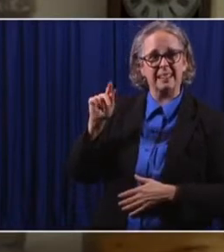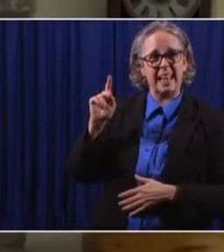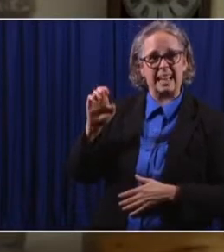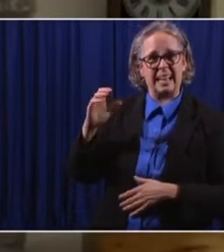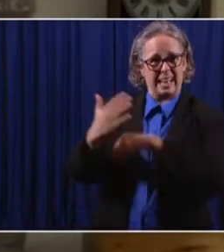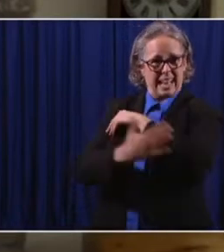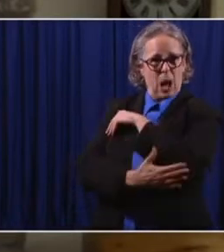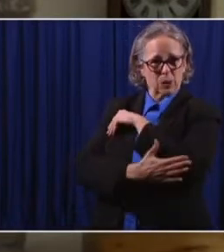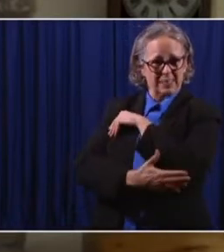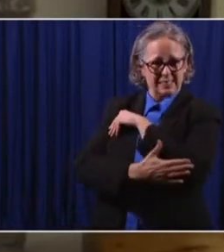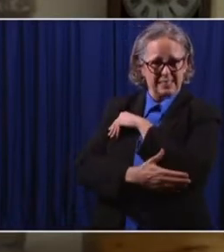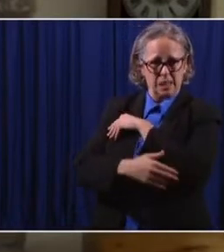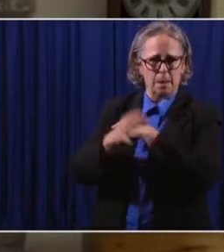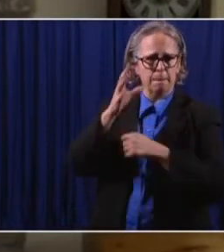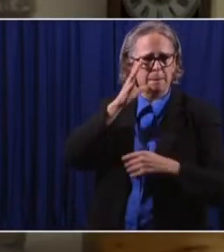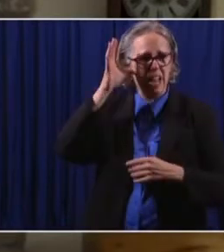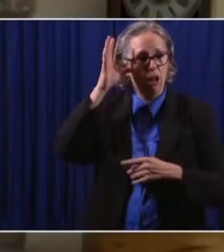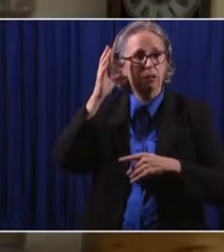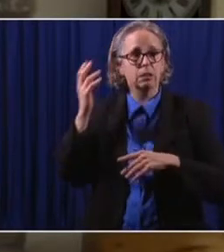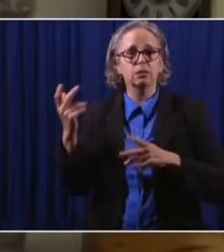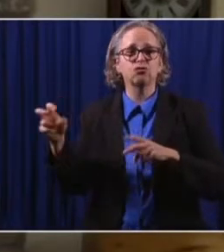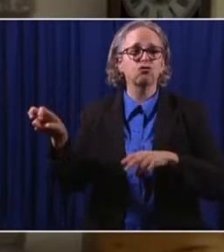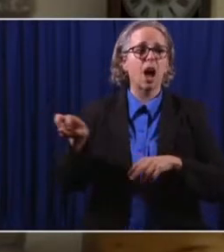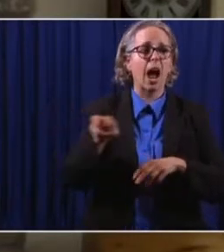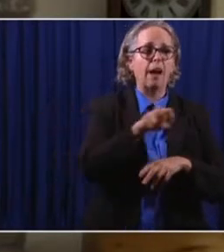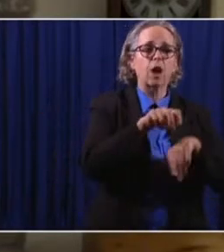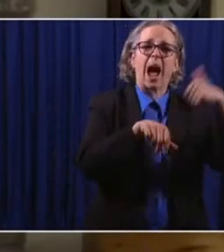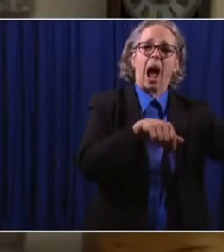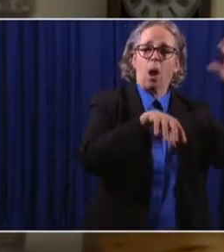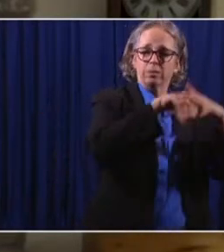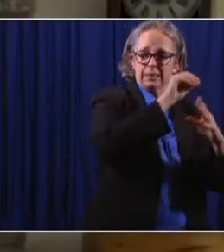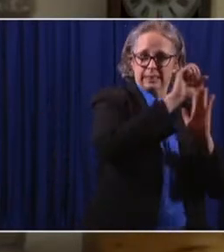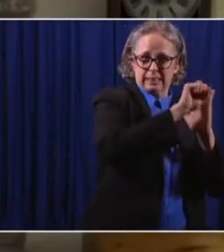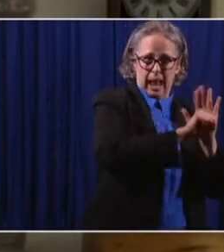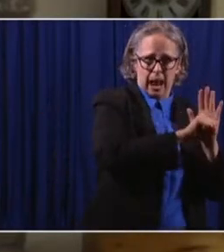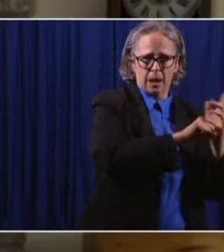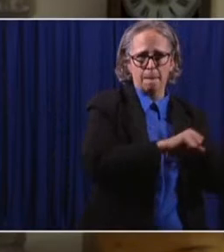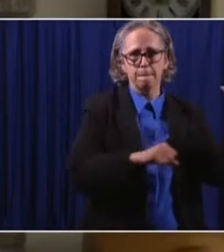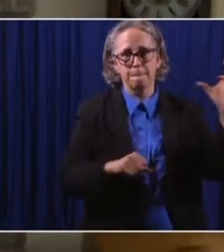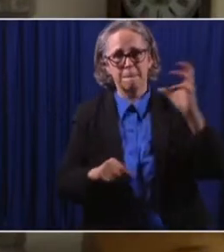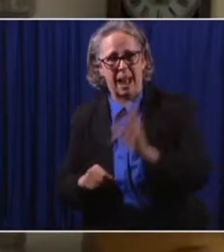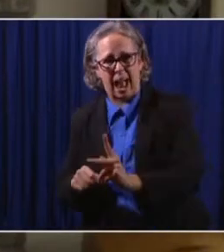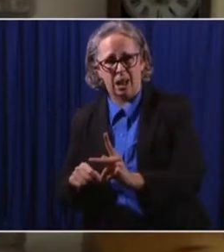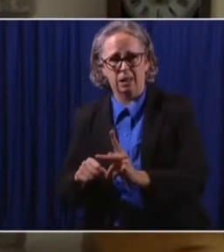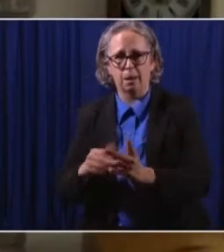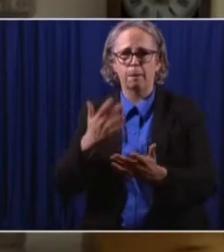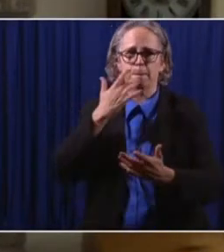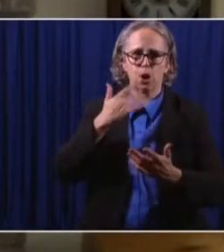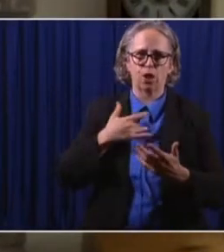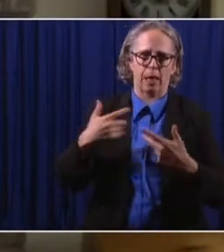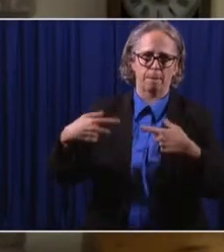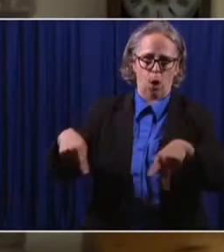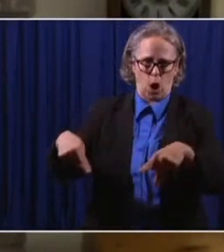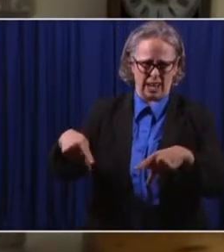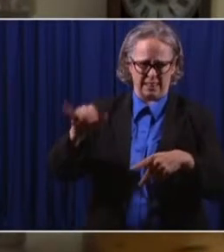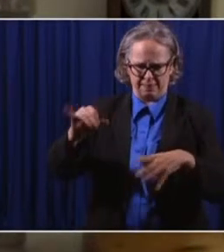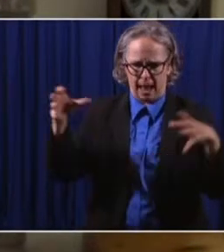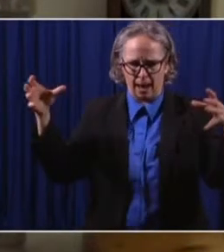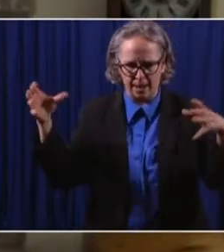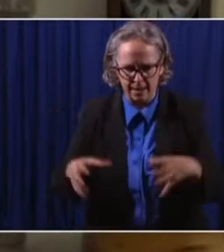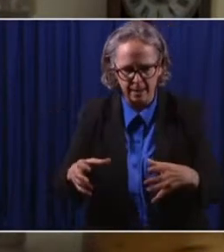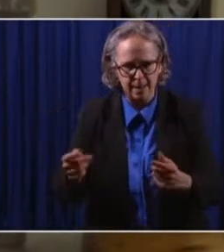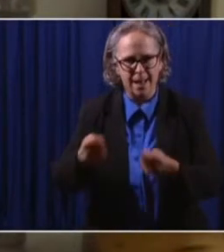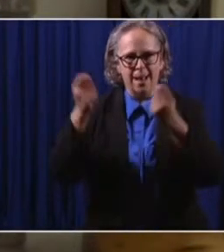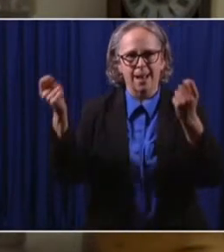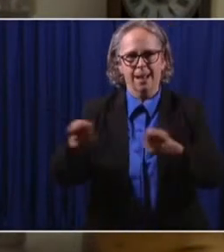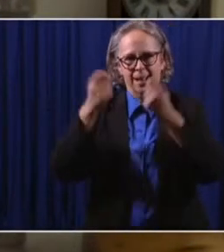day before a birthday party that included high school athletes from multiple jurisdictions. The parent got sick the day after the